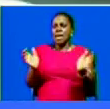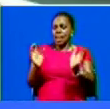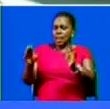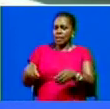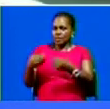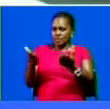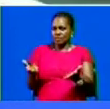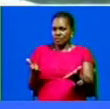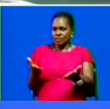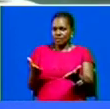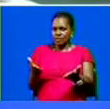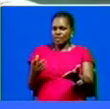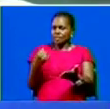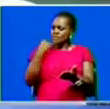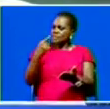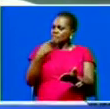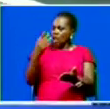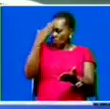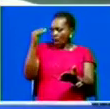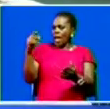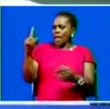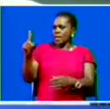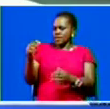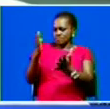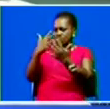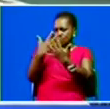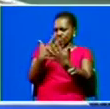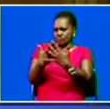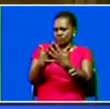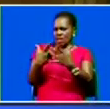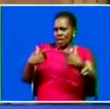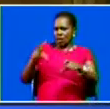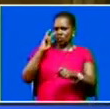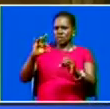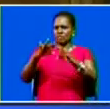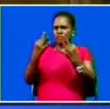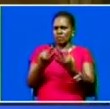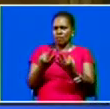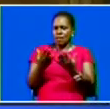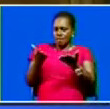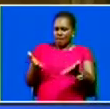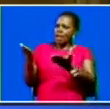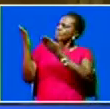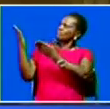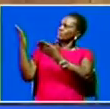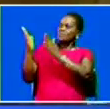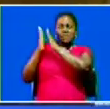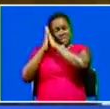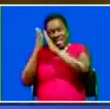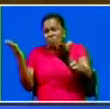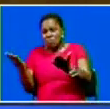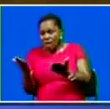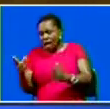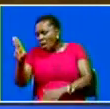to be given bail. And to be informed why she's being held and allowed to be able to see her family. For now, Aisha Jumwa will spend the night